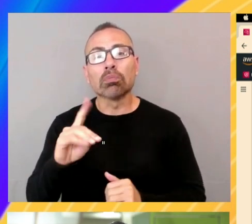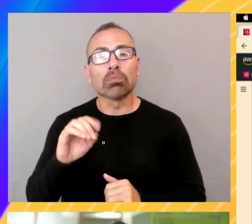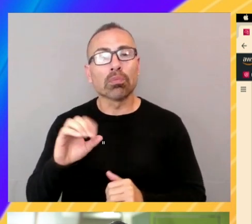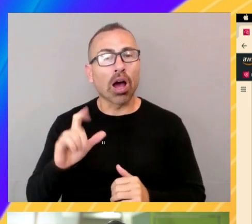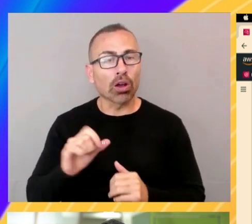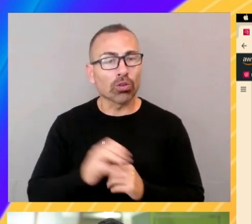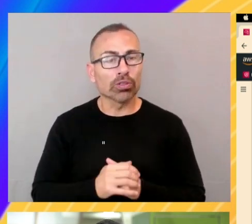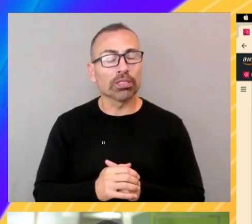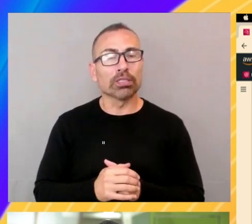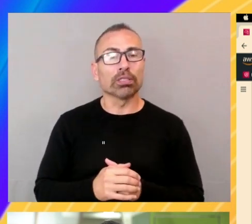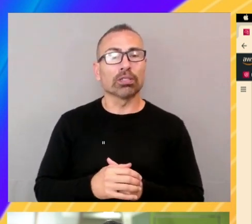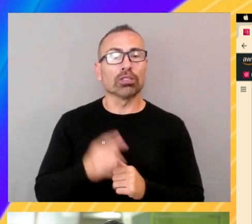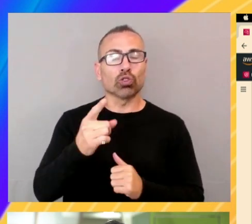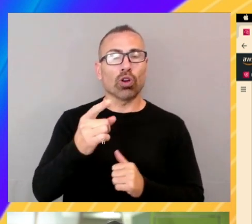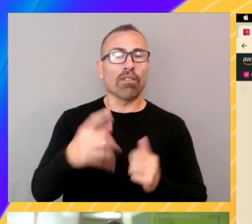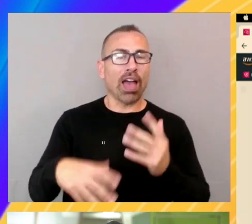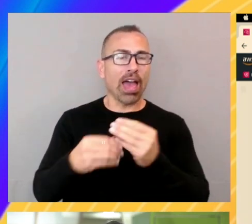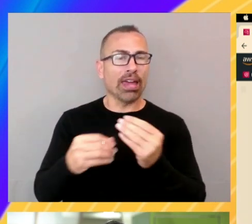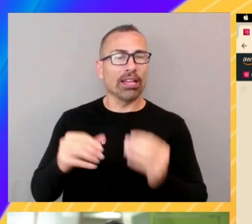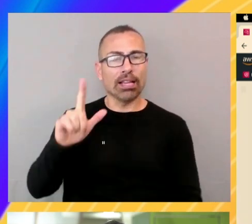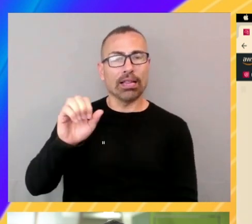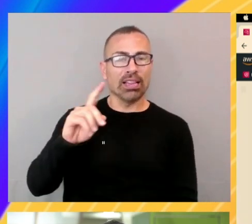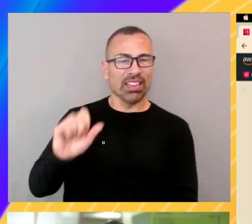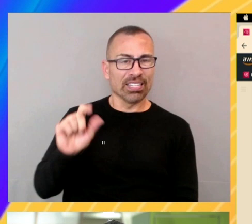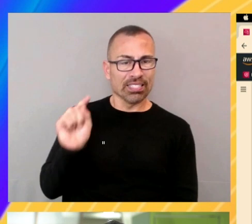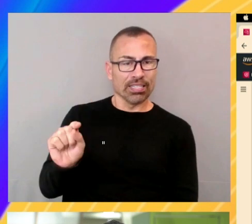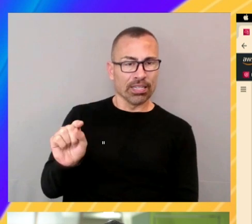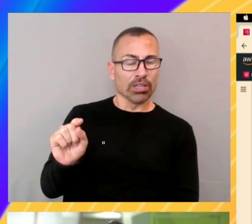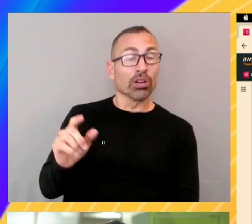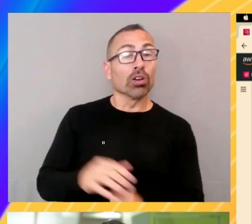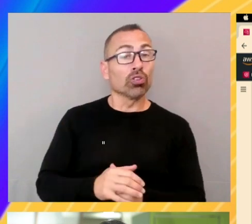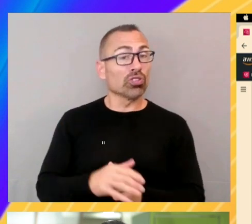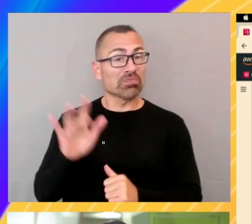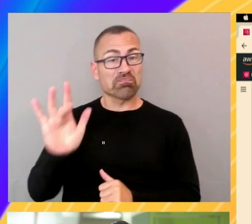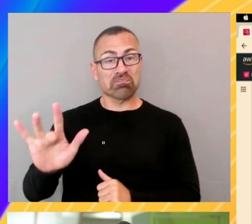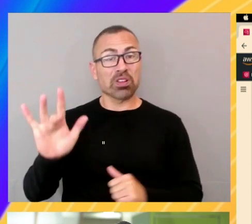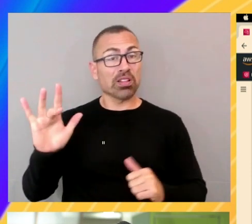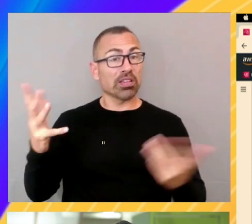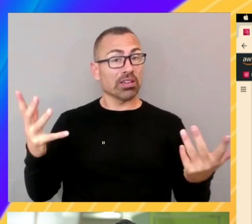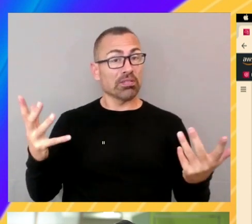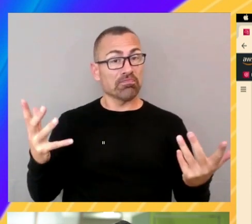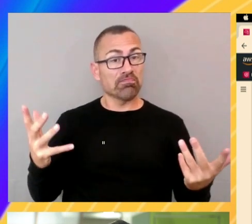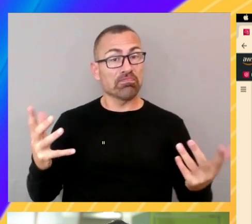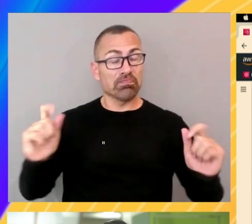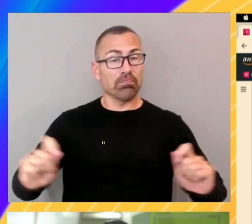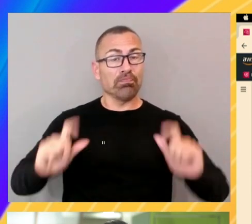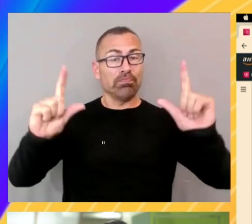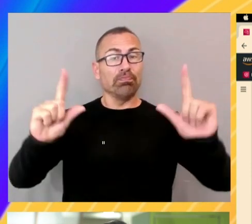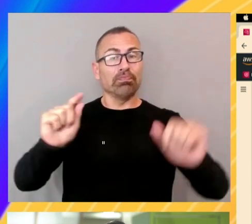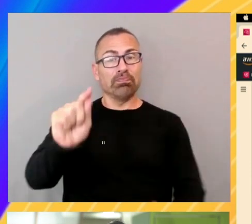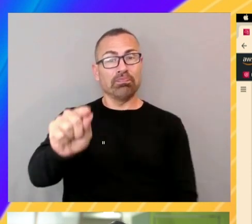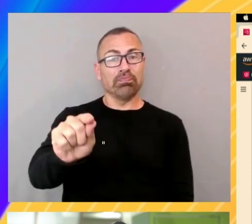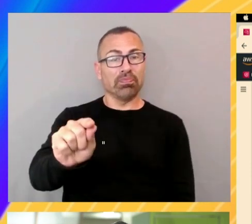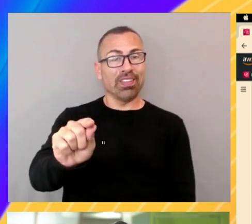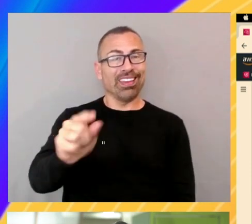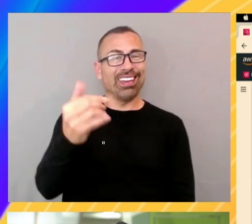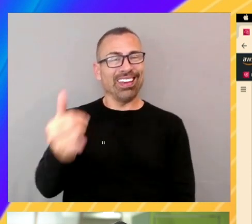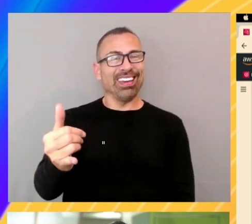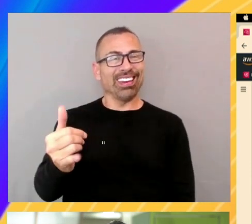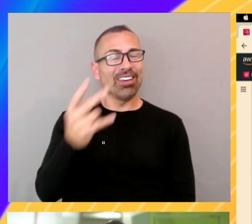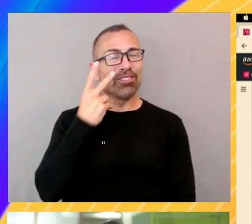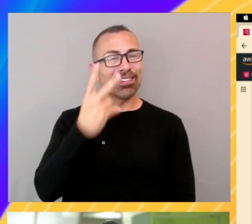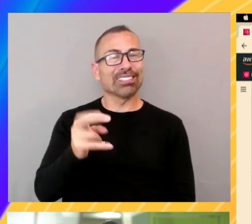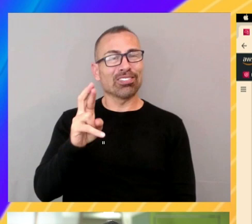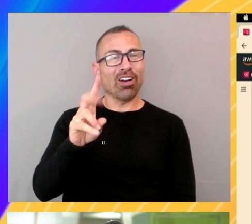I've added links to it here. So I just click here, and you basically will be navigated to the RDS dashboard. All right, this is great.